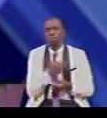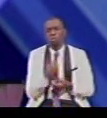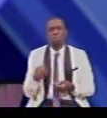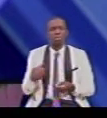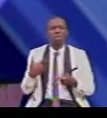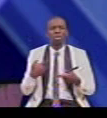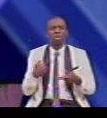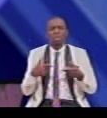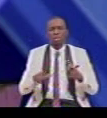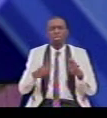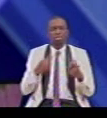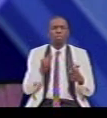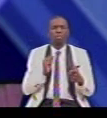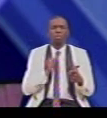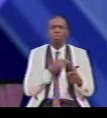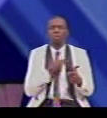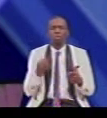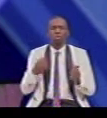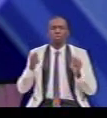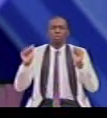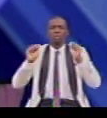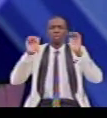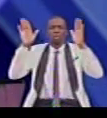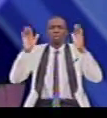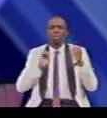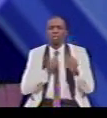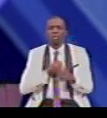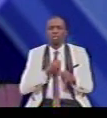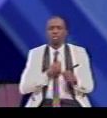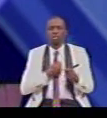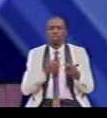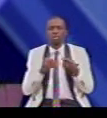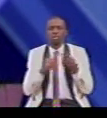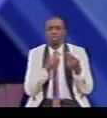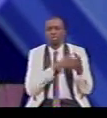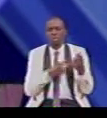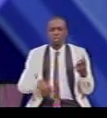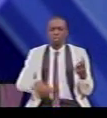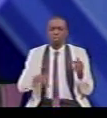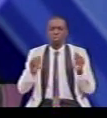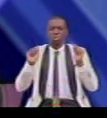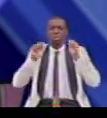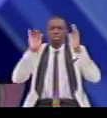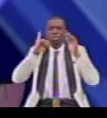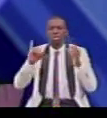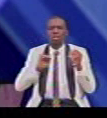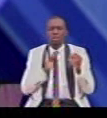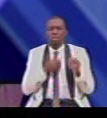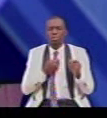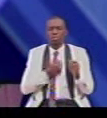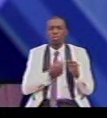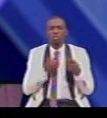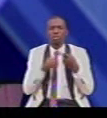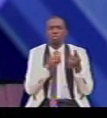ourselves unto the Lord yielding ourselves unto him I knew that Lord we are willing to serve you